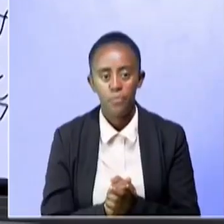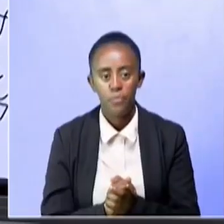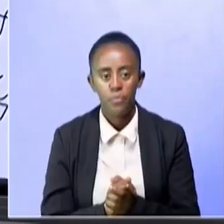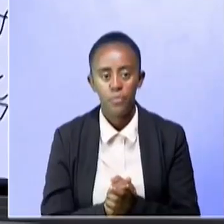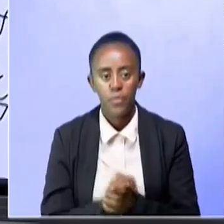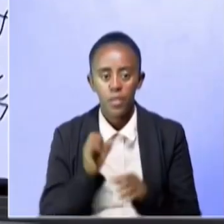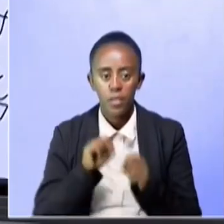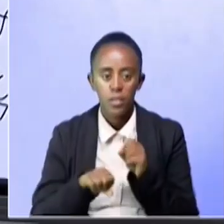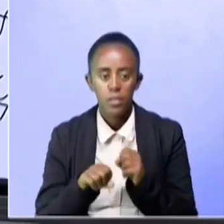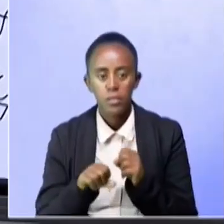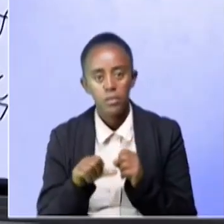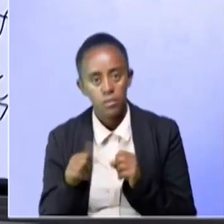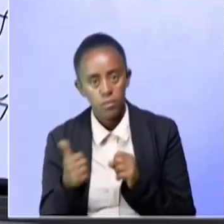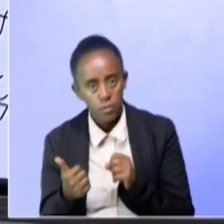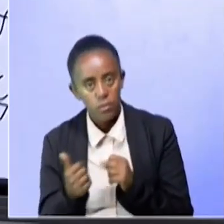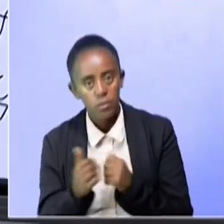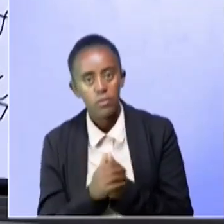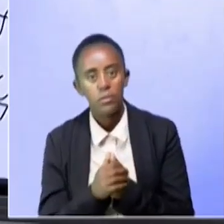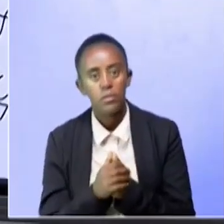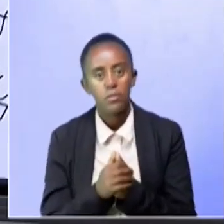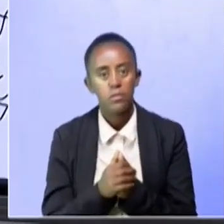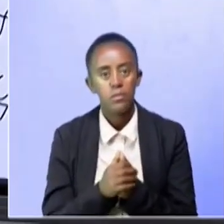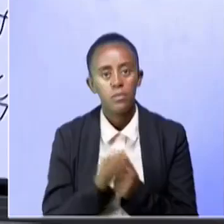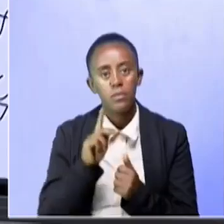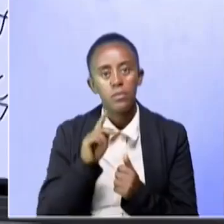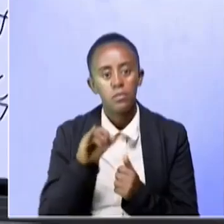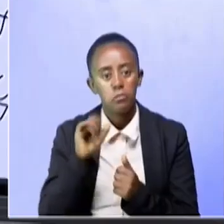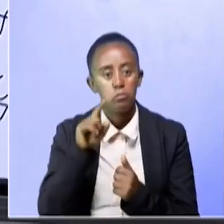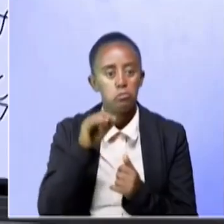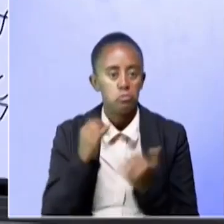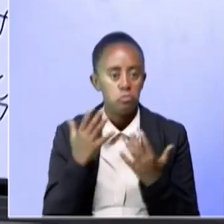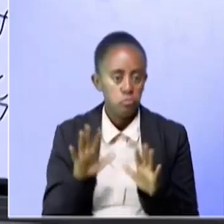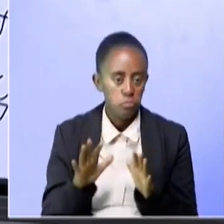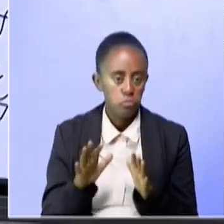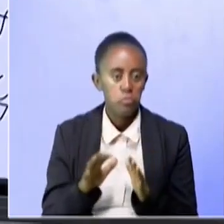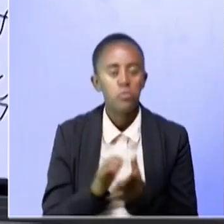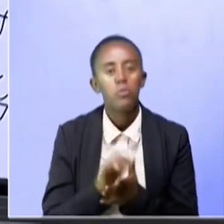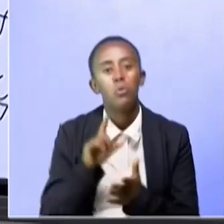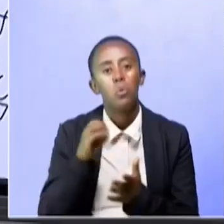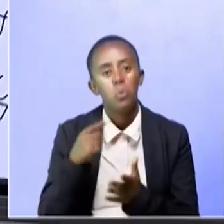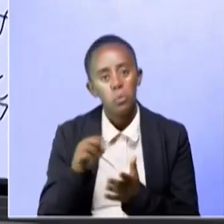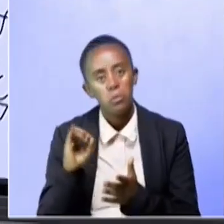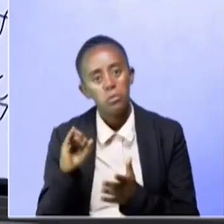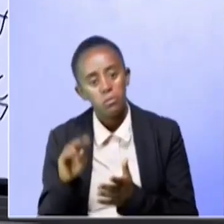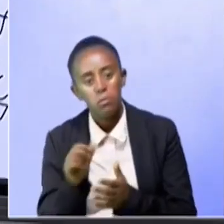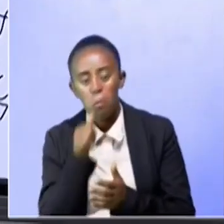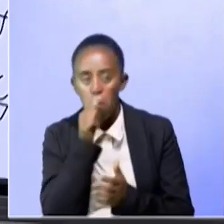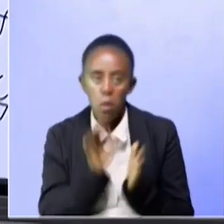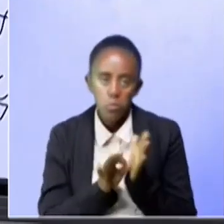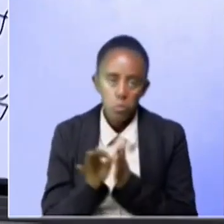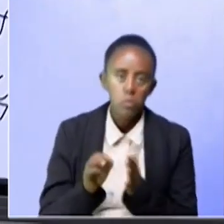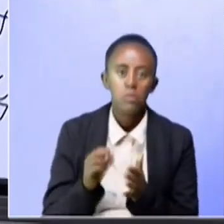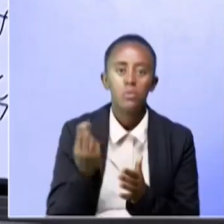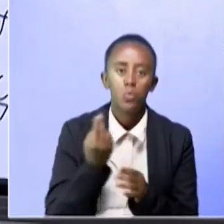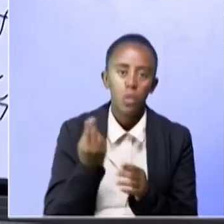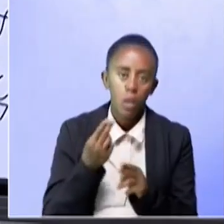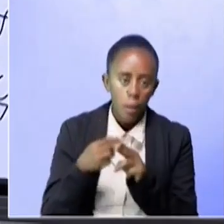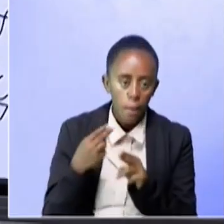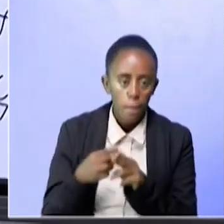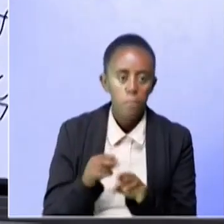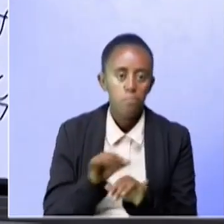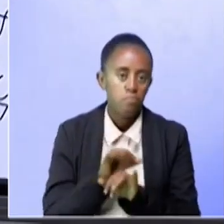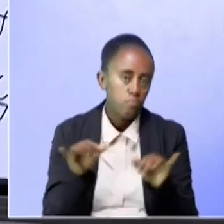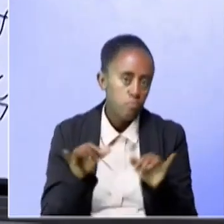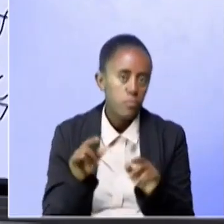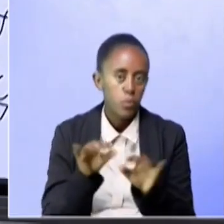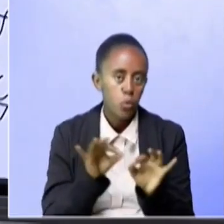So the other one that is key already stated there, it's okay. Login, your password and username, so as